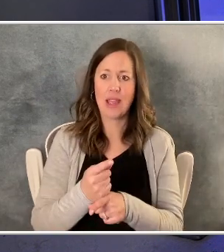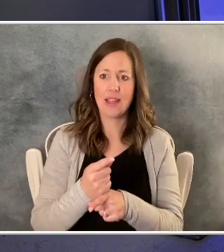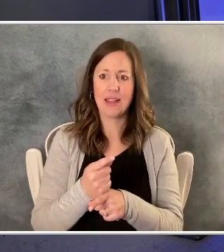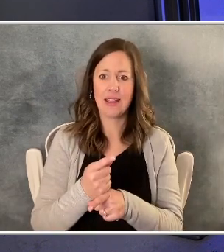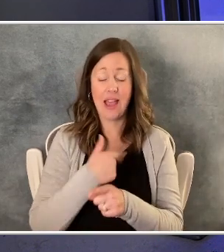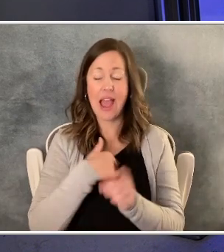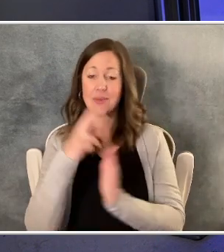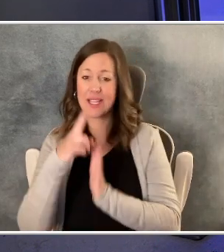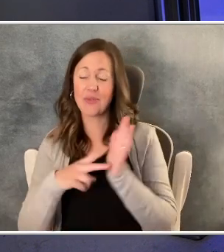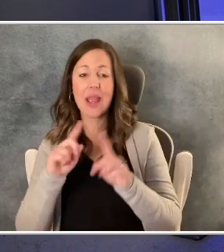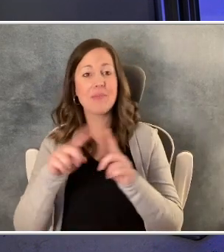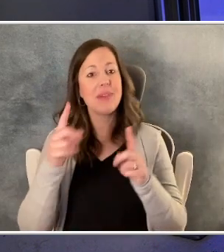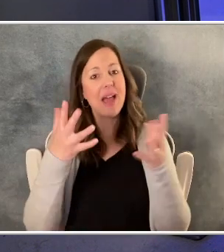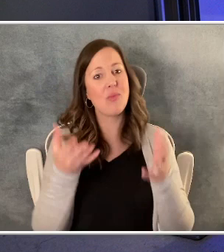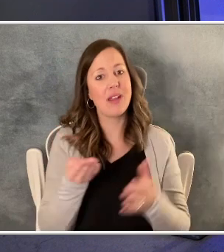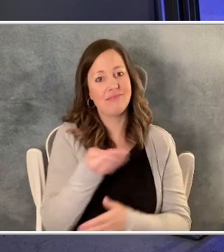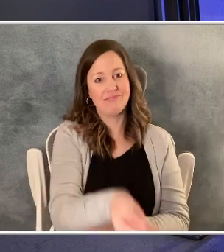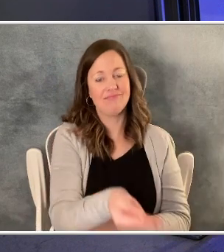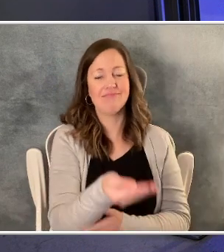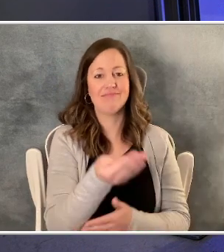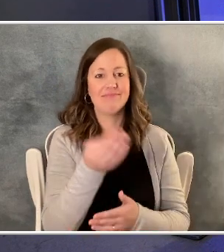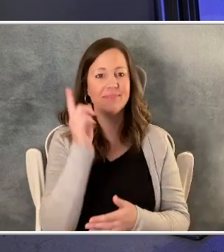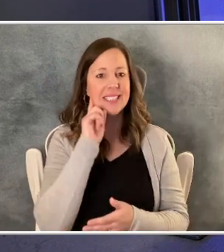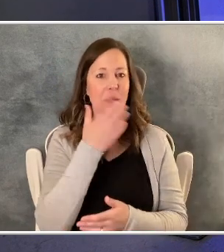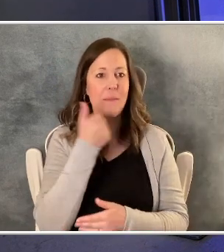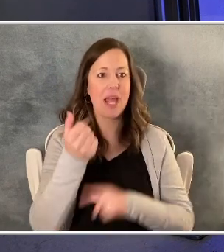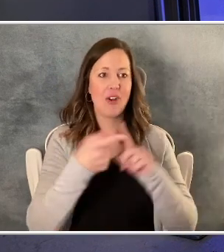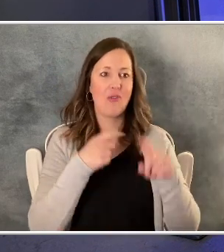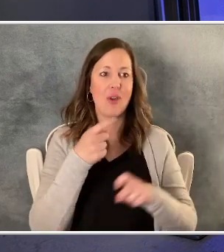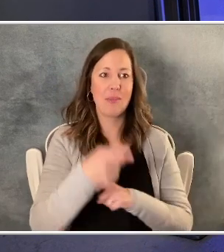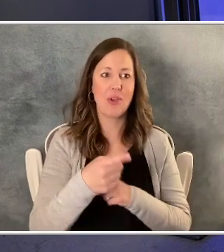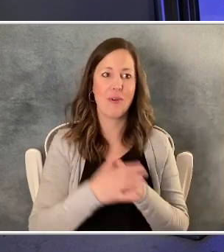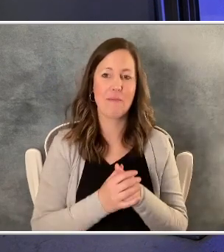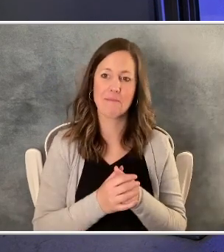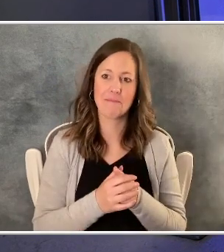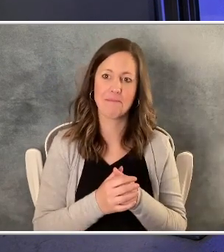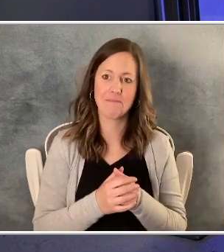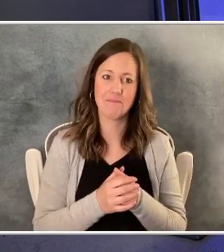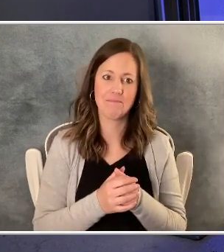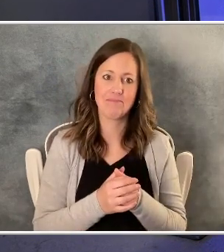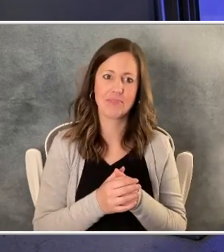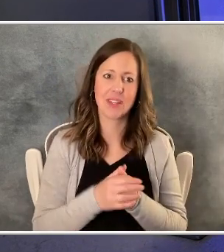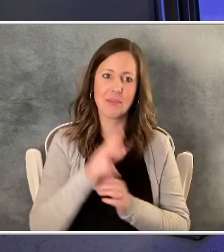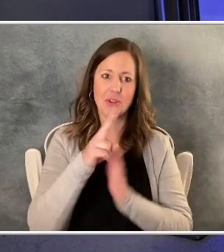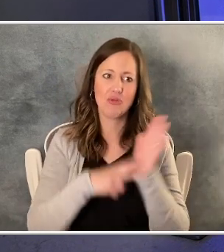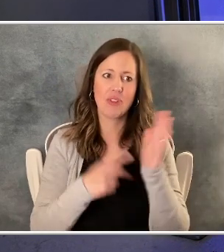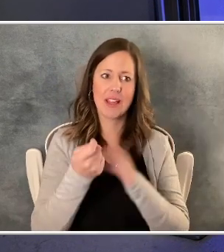to you because I think it sounds better coming from you, Dad. But just that right there, just read a little bit of that, and then